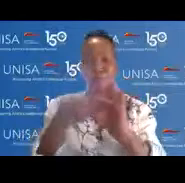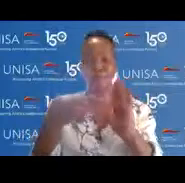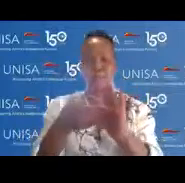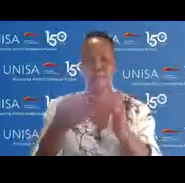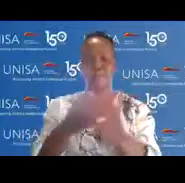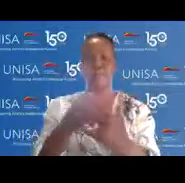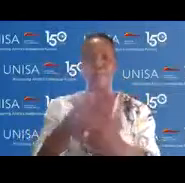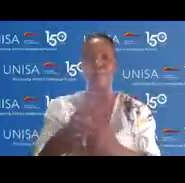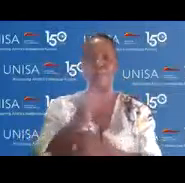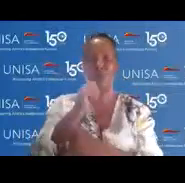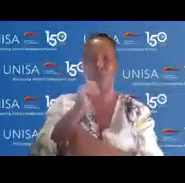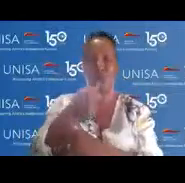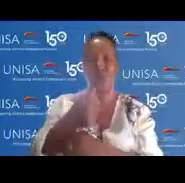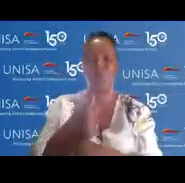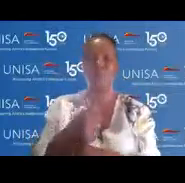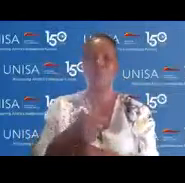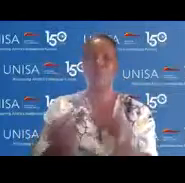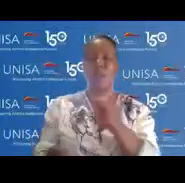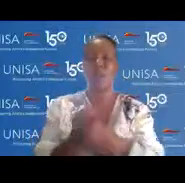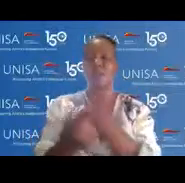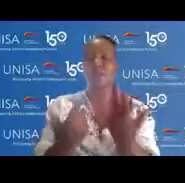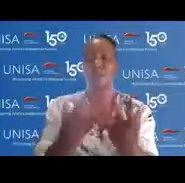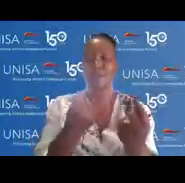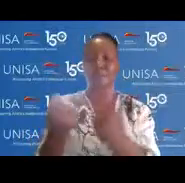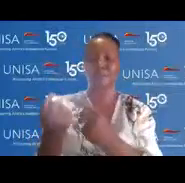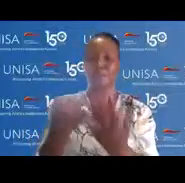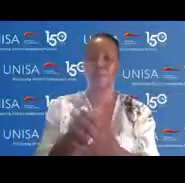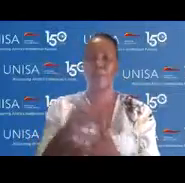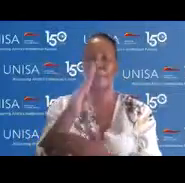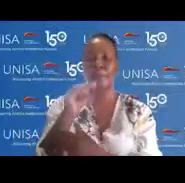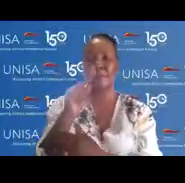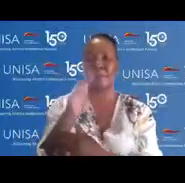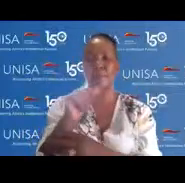tomorrow. Okay, has Benelli joined us again?